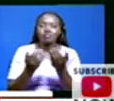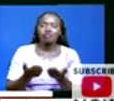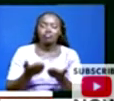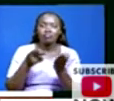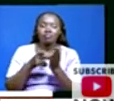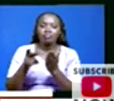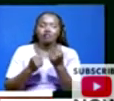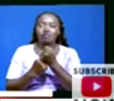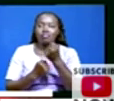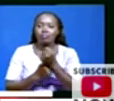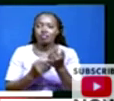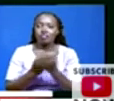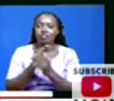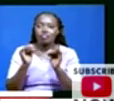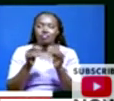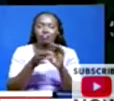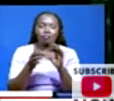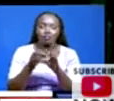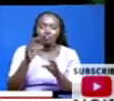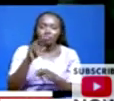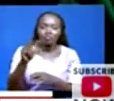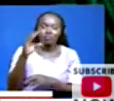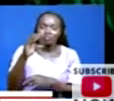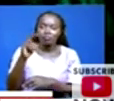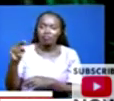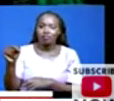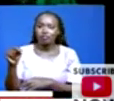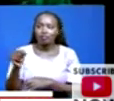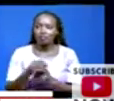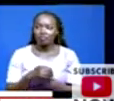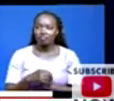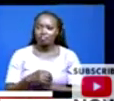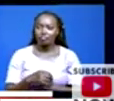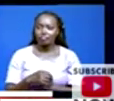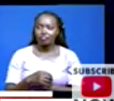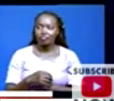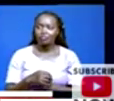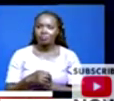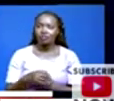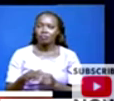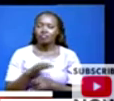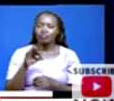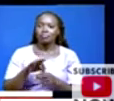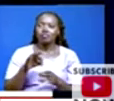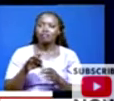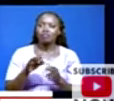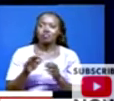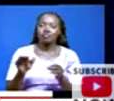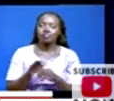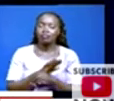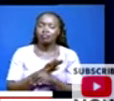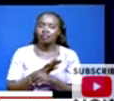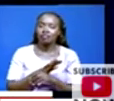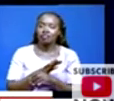Foundation through a new collaboration with CNN Heroes. The hero who received the most votes will be awarded an additional $100,000